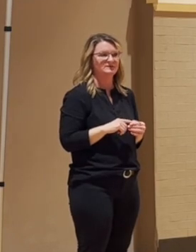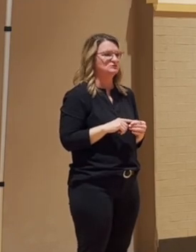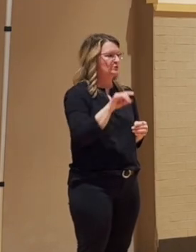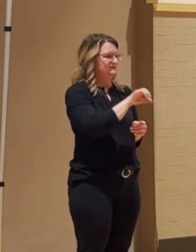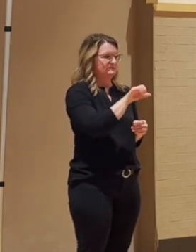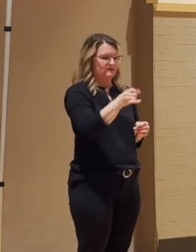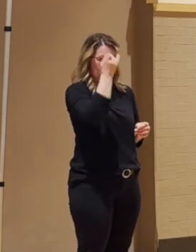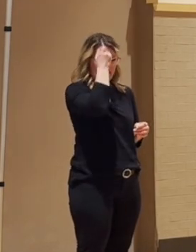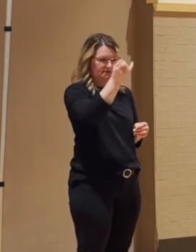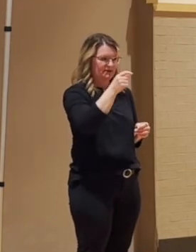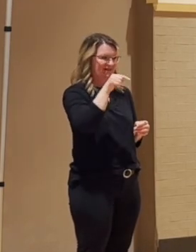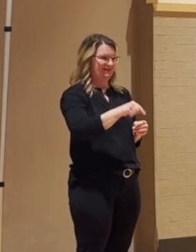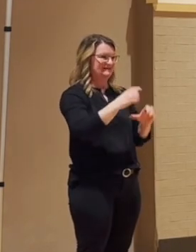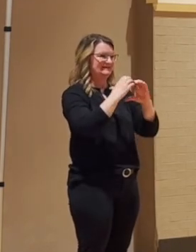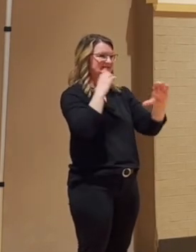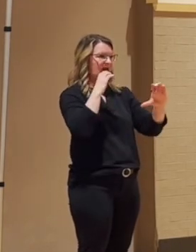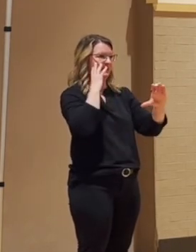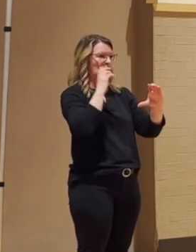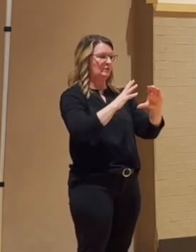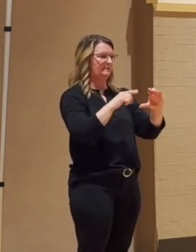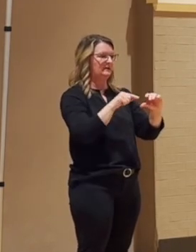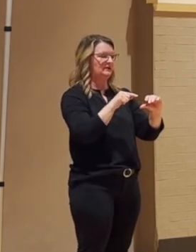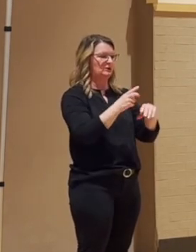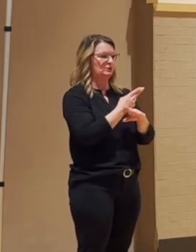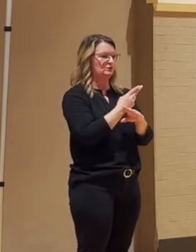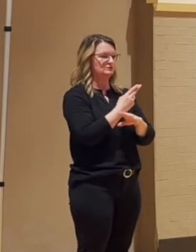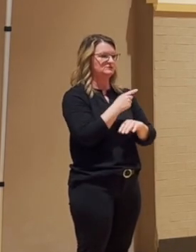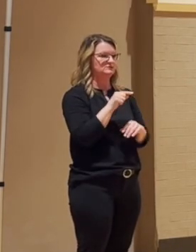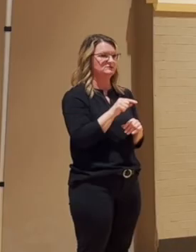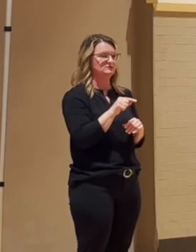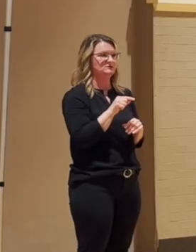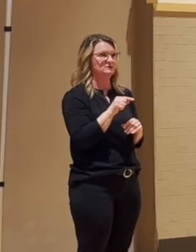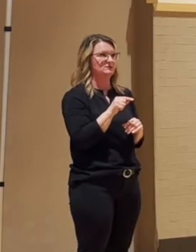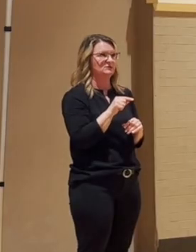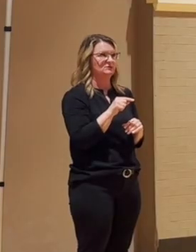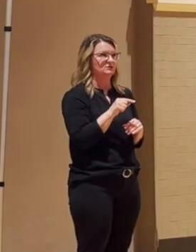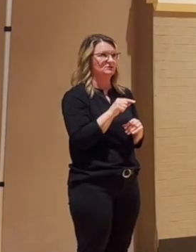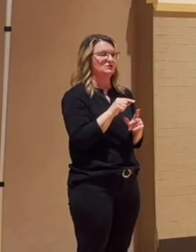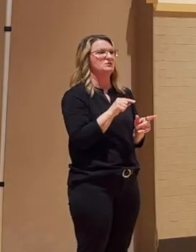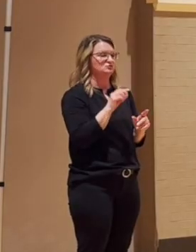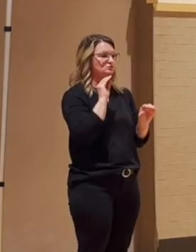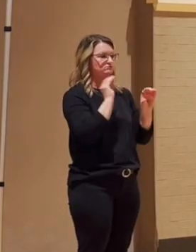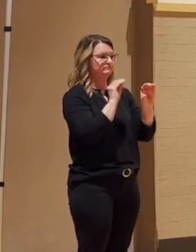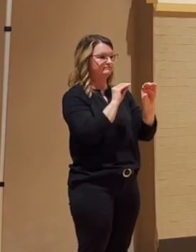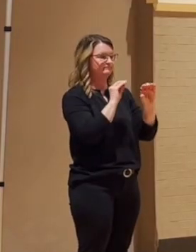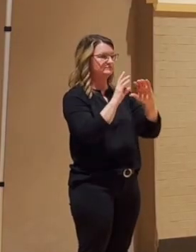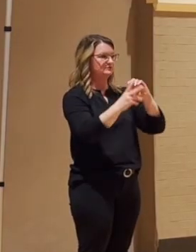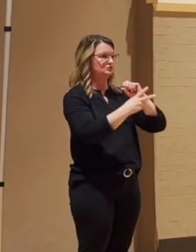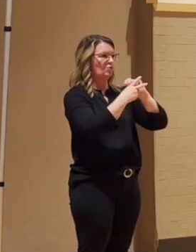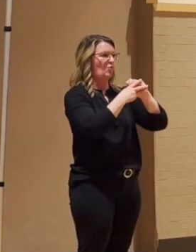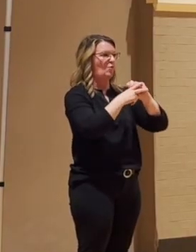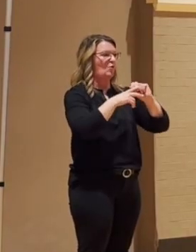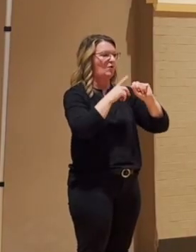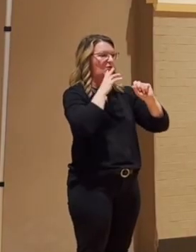same concept. This tank would be used to, so this tank will be used to store flows